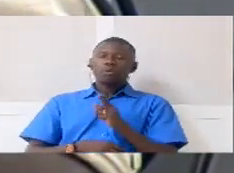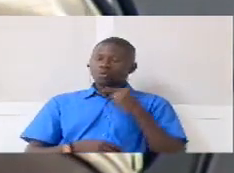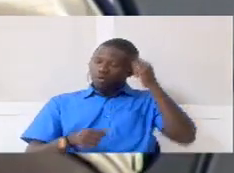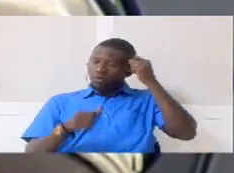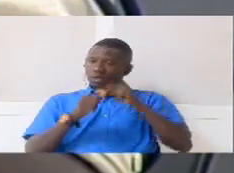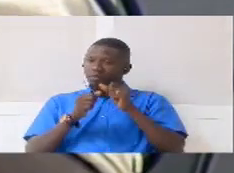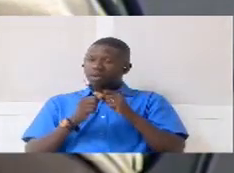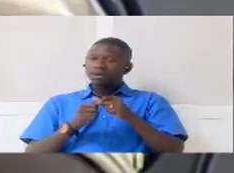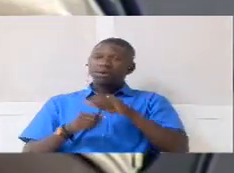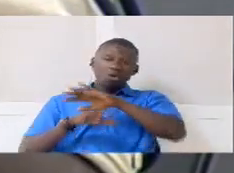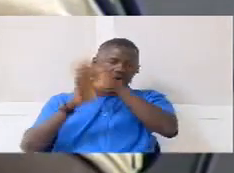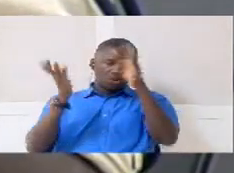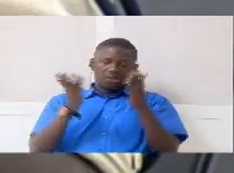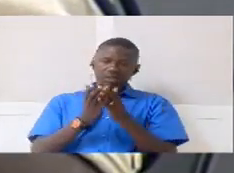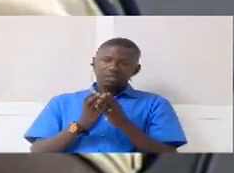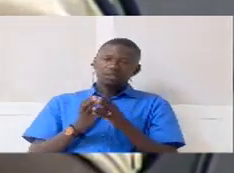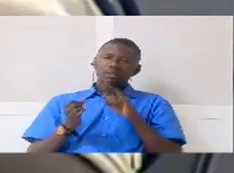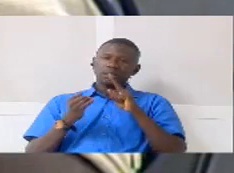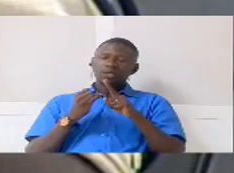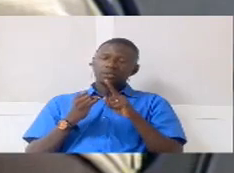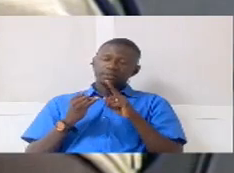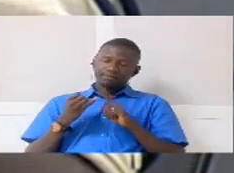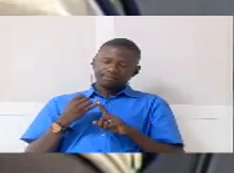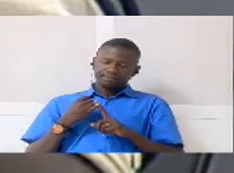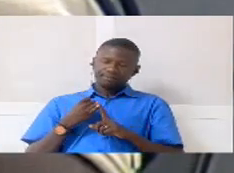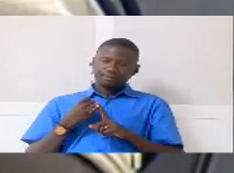But I want to remind all that